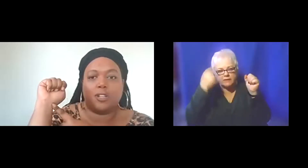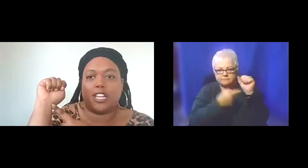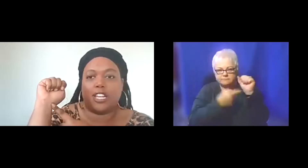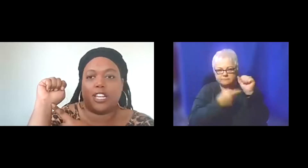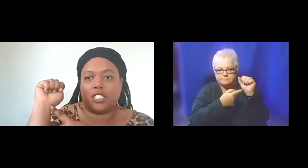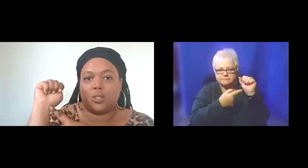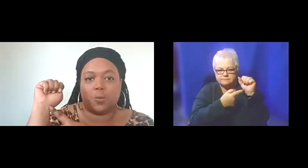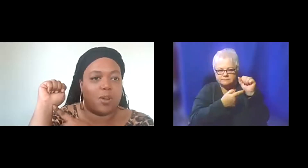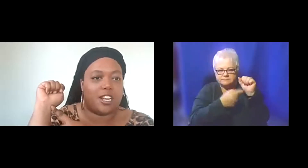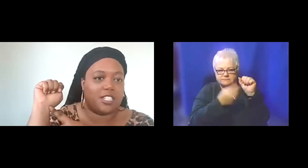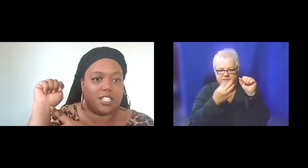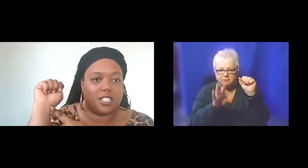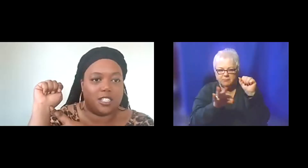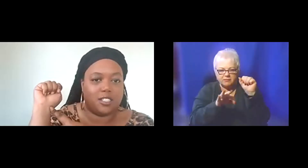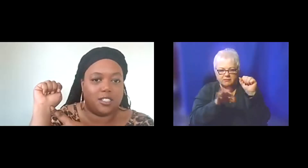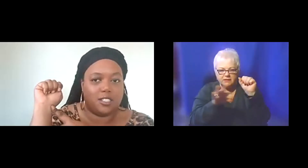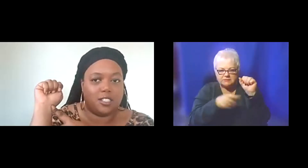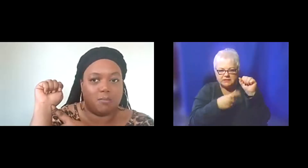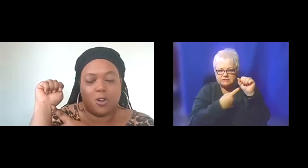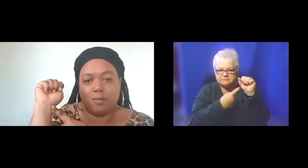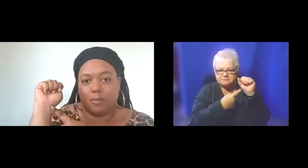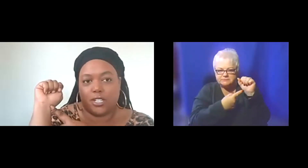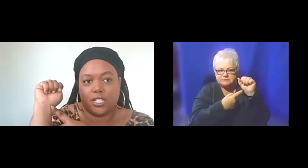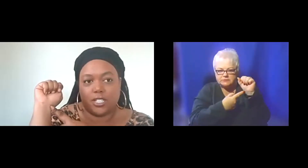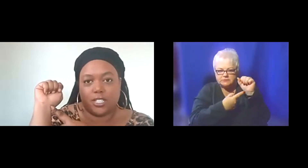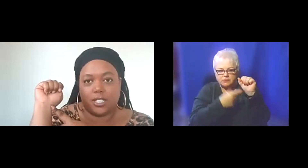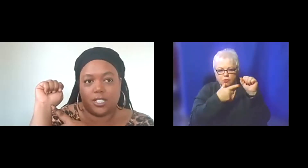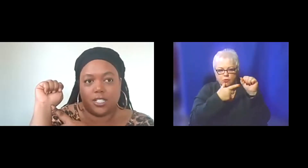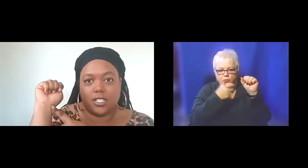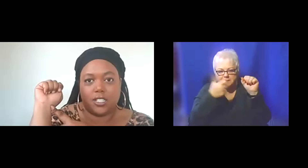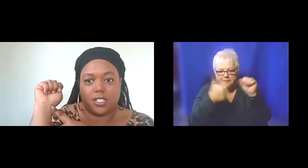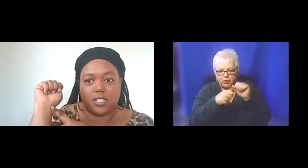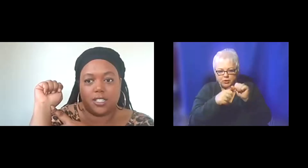Simple explanations. What brain is this? Who remembers?